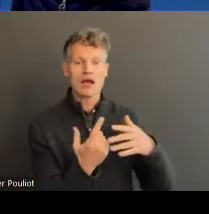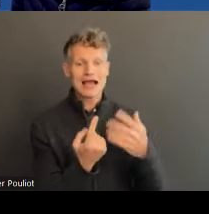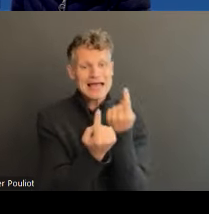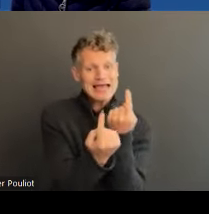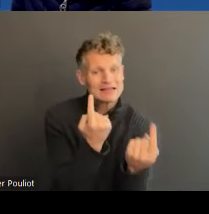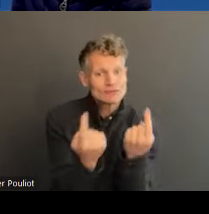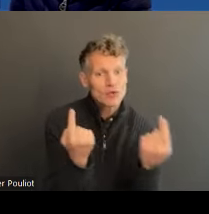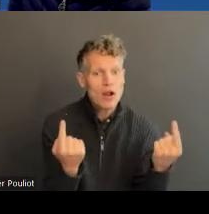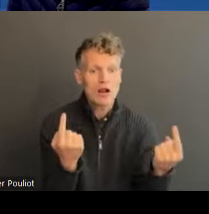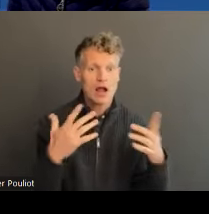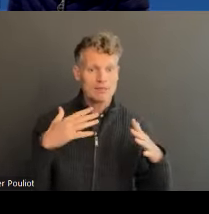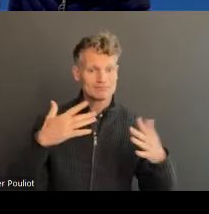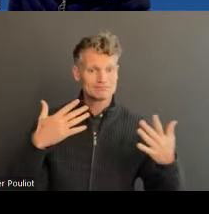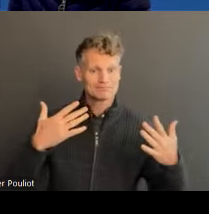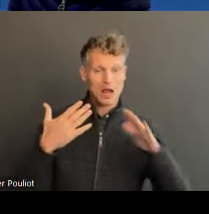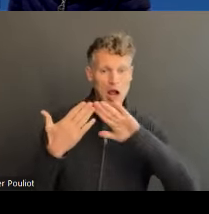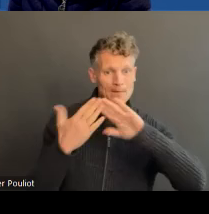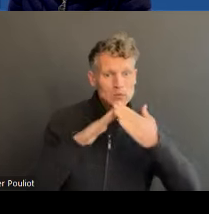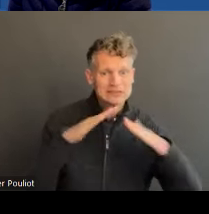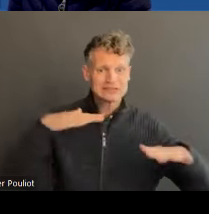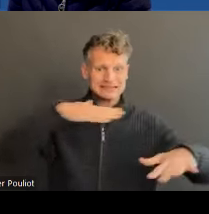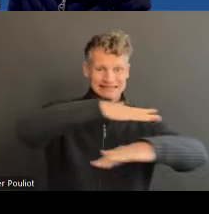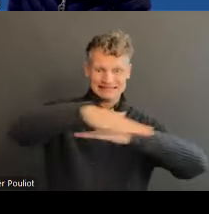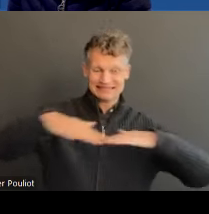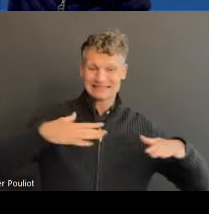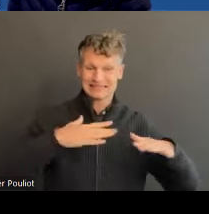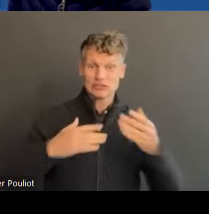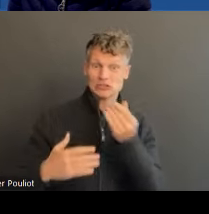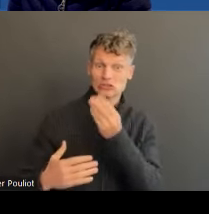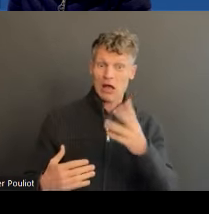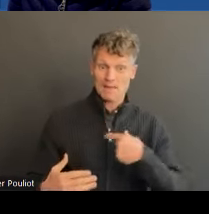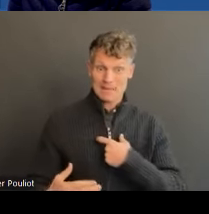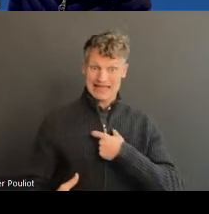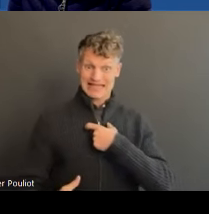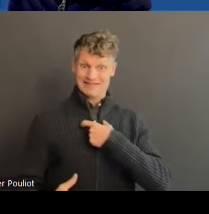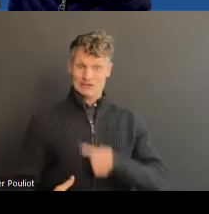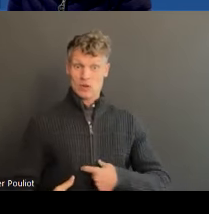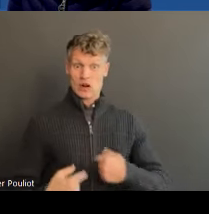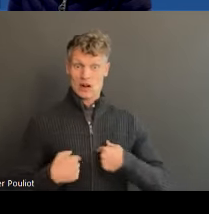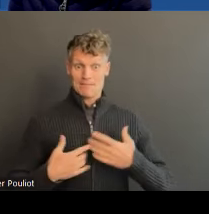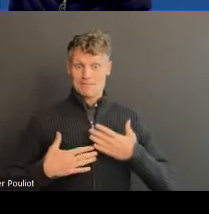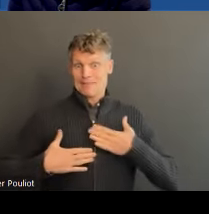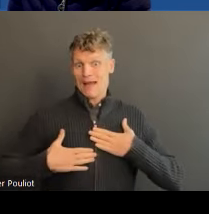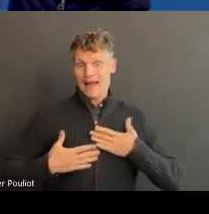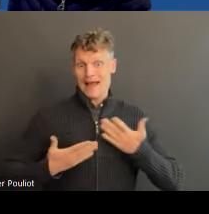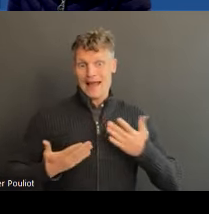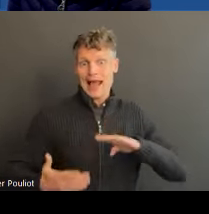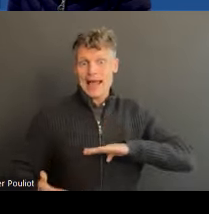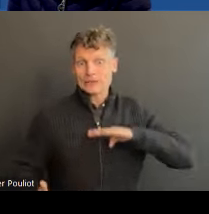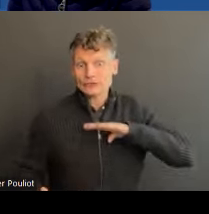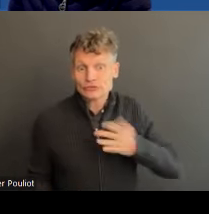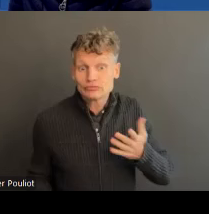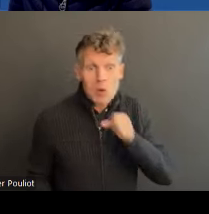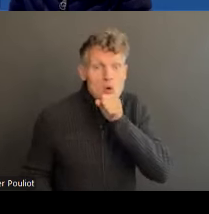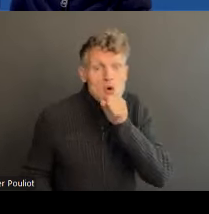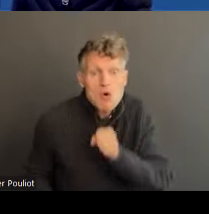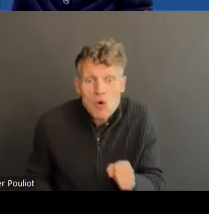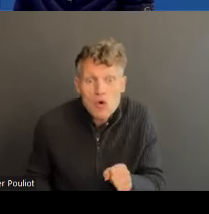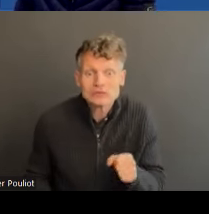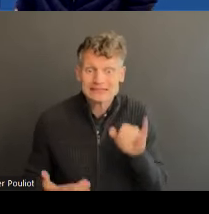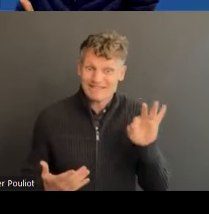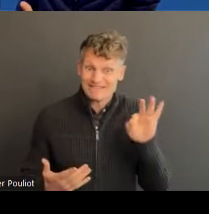the individual characteristics such as physical and biological factors such as age, exposure to certain